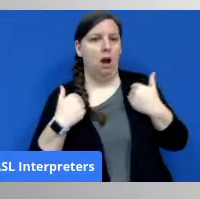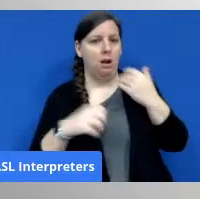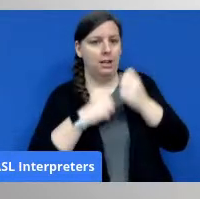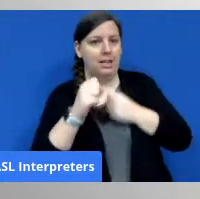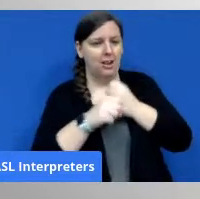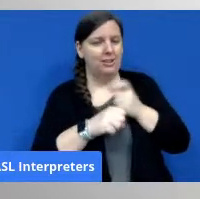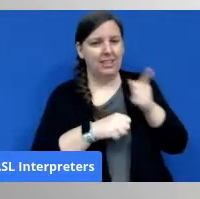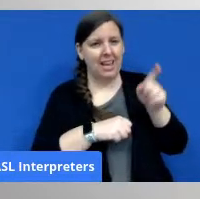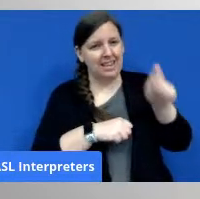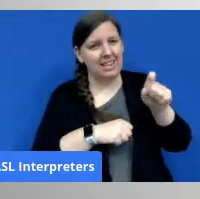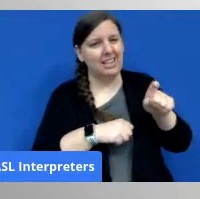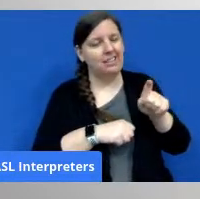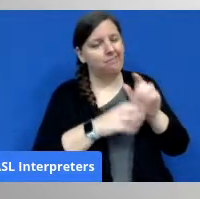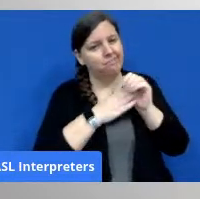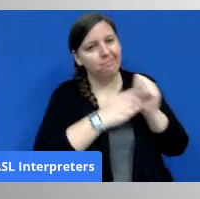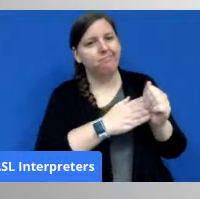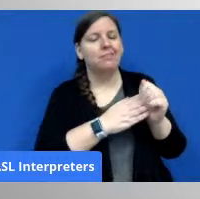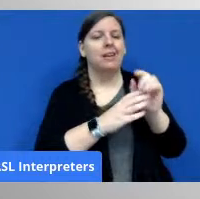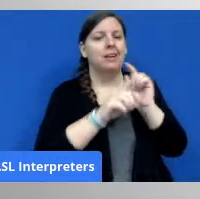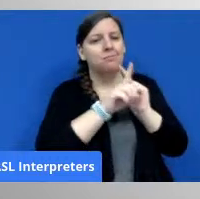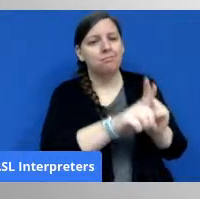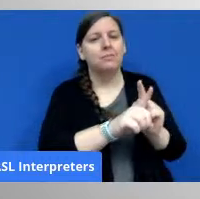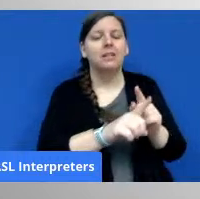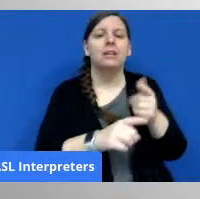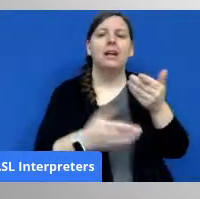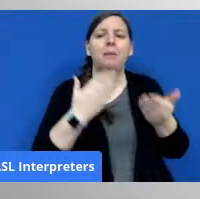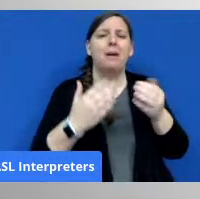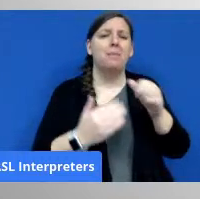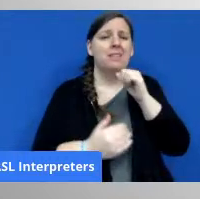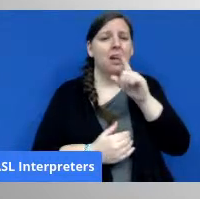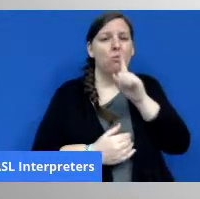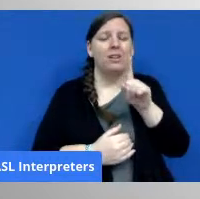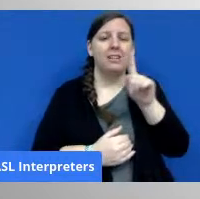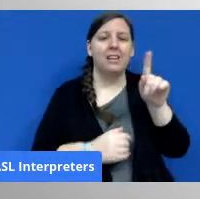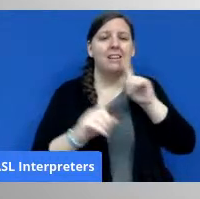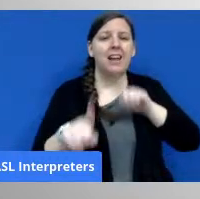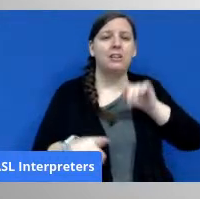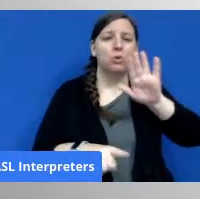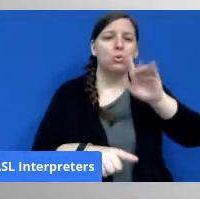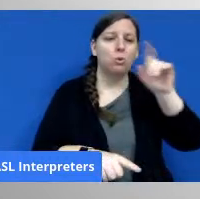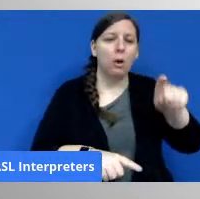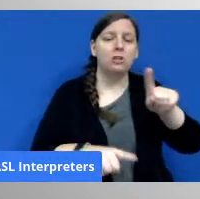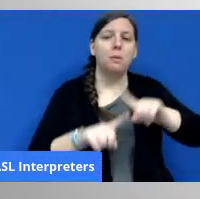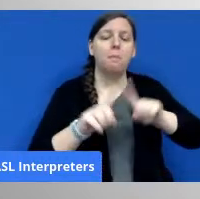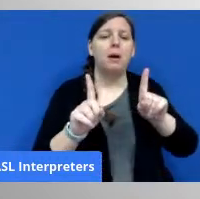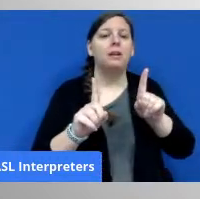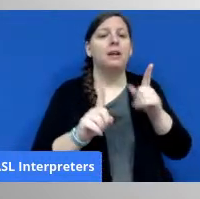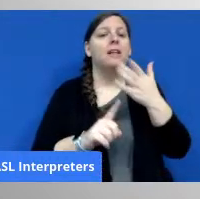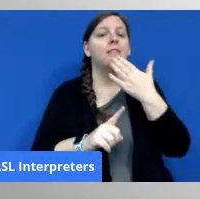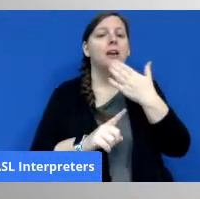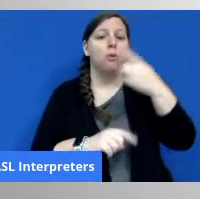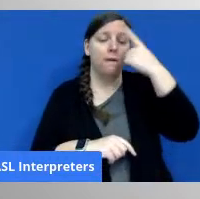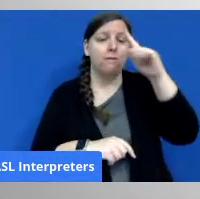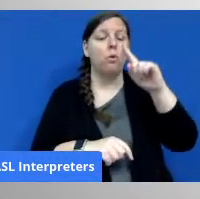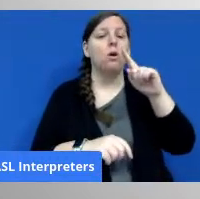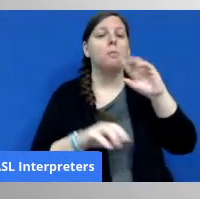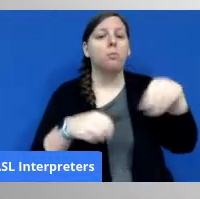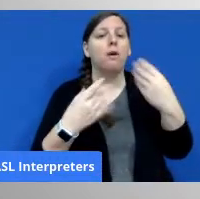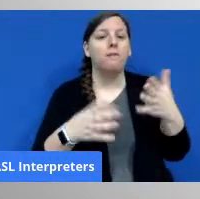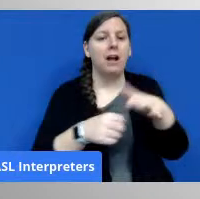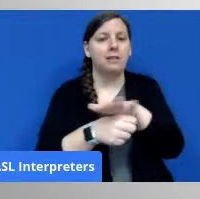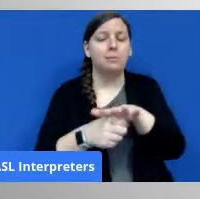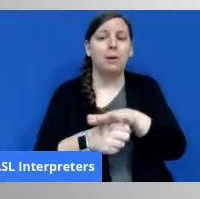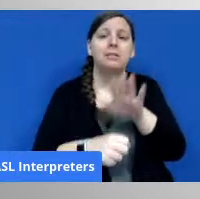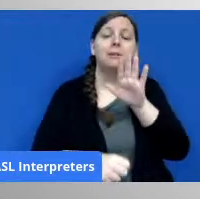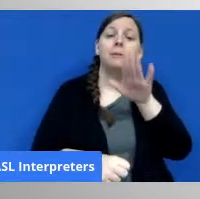Anyway, that was only maybe sort of answering your questions, but thanks for providing this space. So. No problem. Could I just add something really